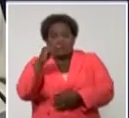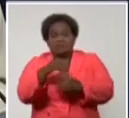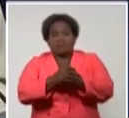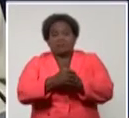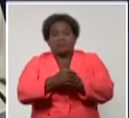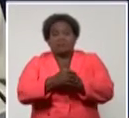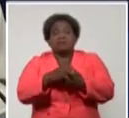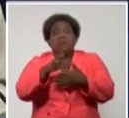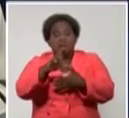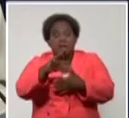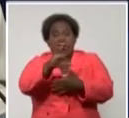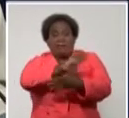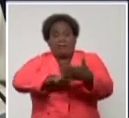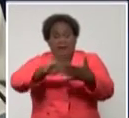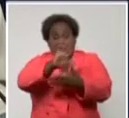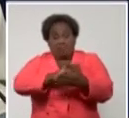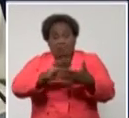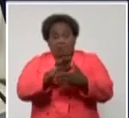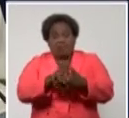With